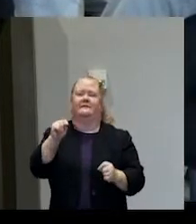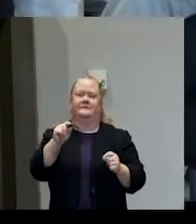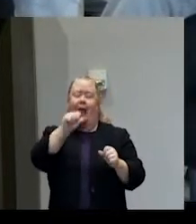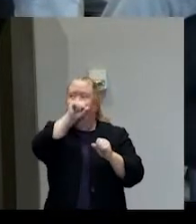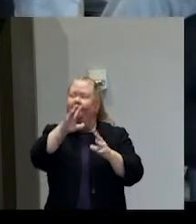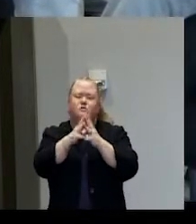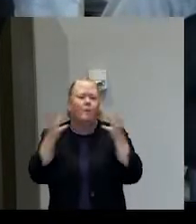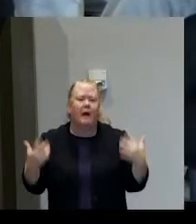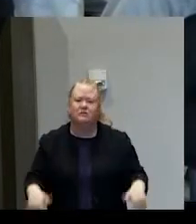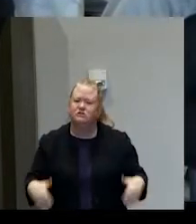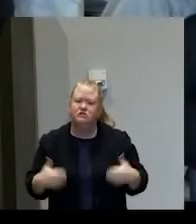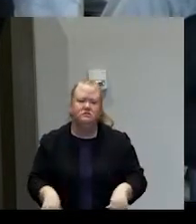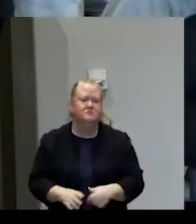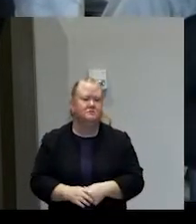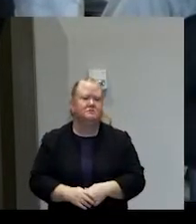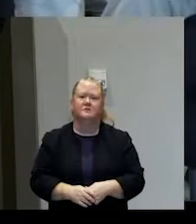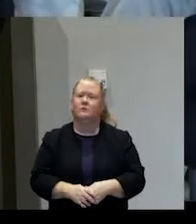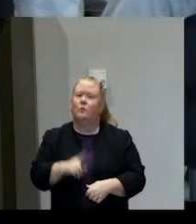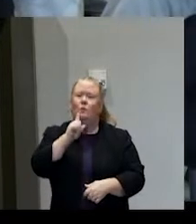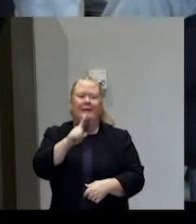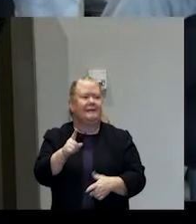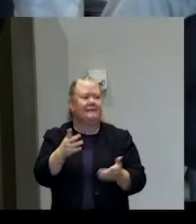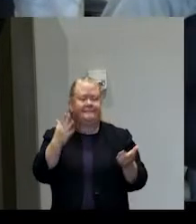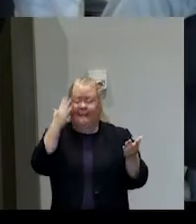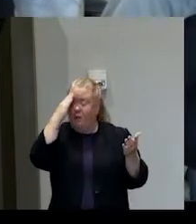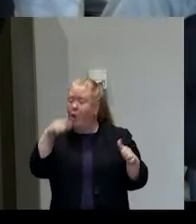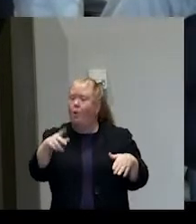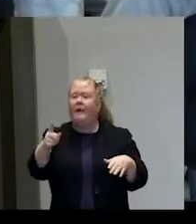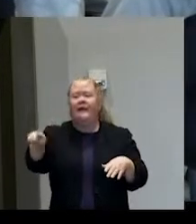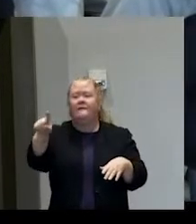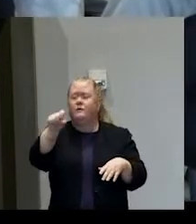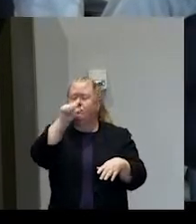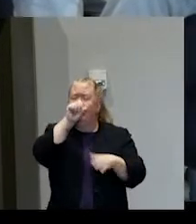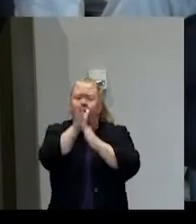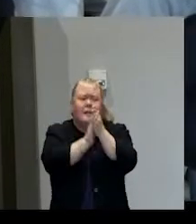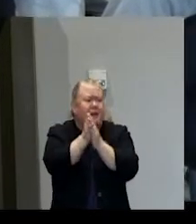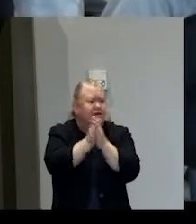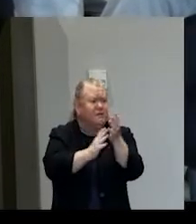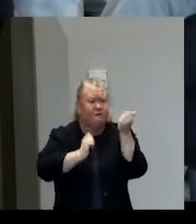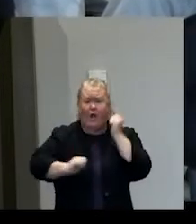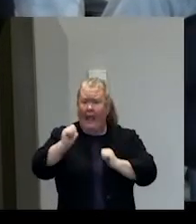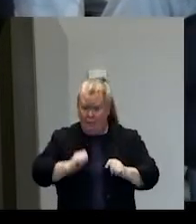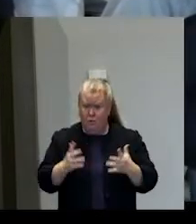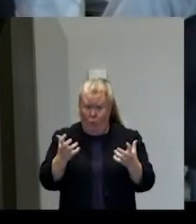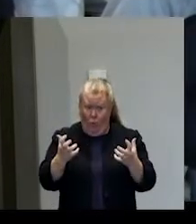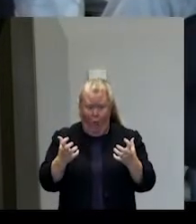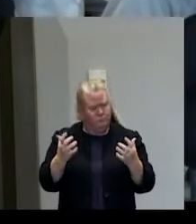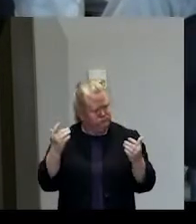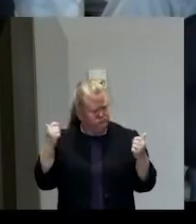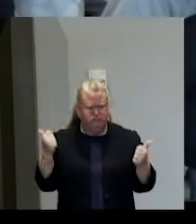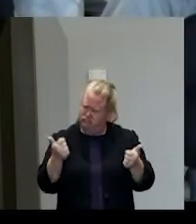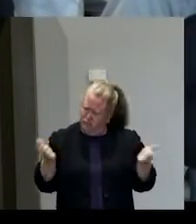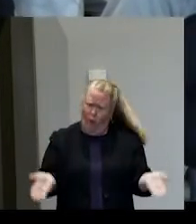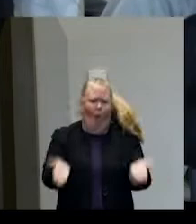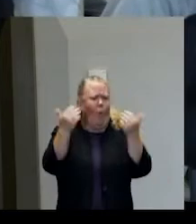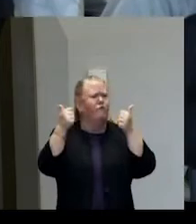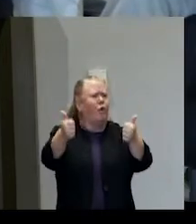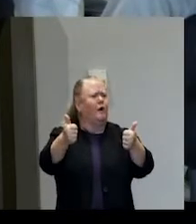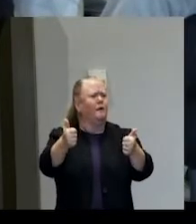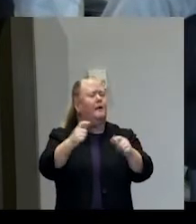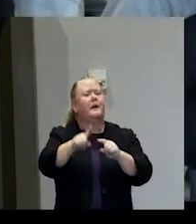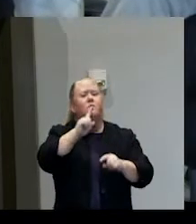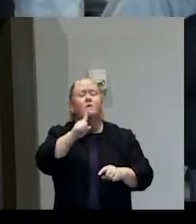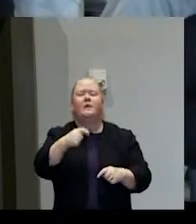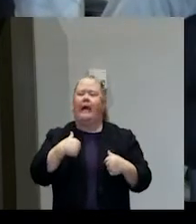so much. So if you have a love and passion for acting, then go for it. But you know,